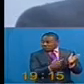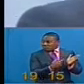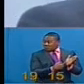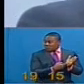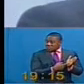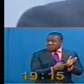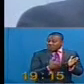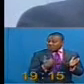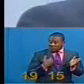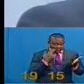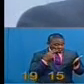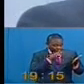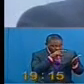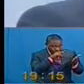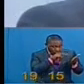others,